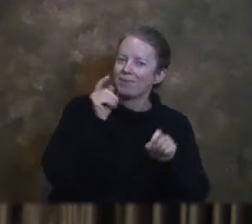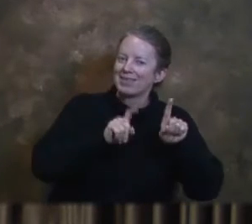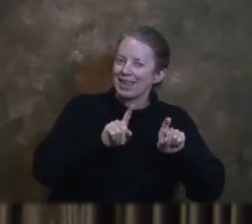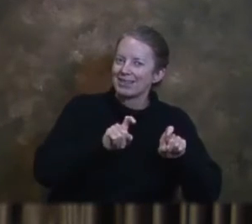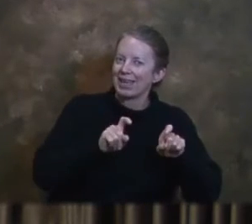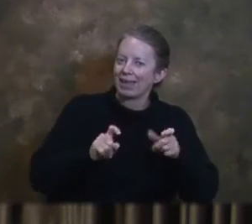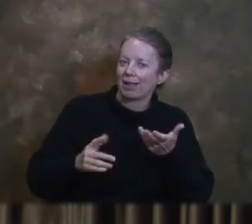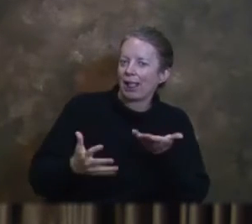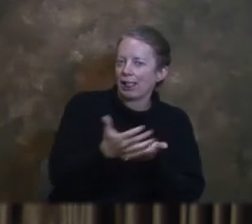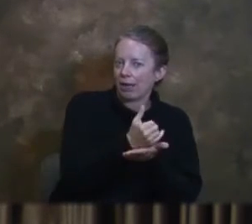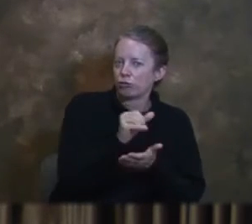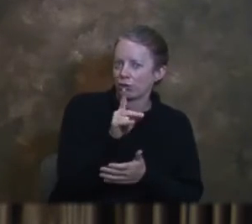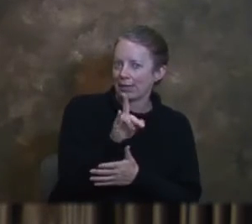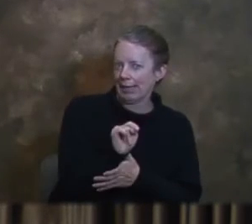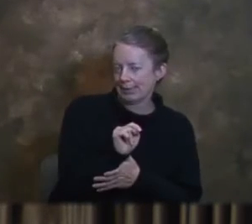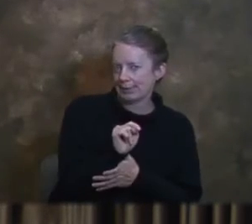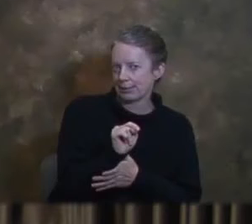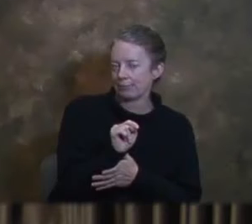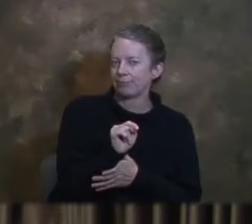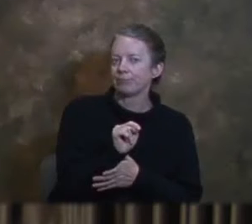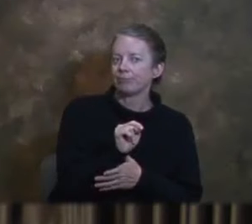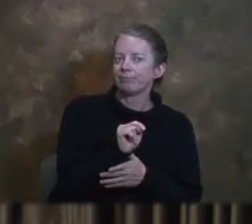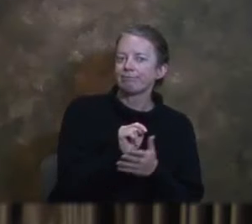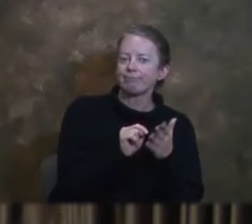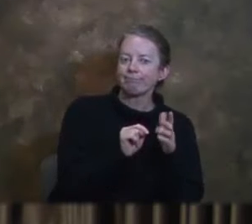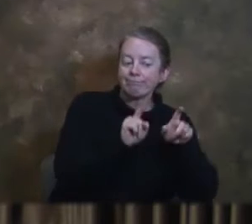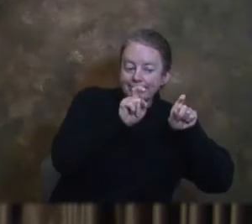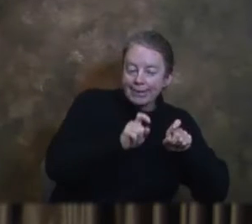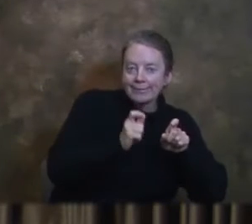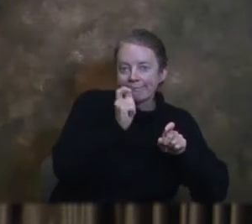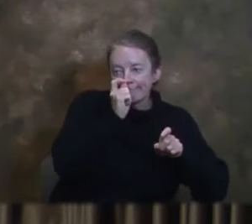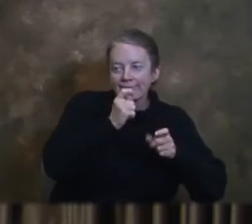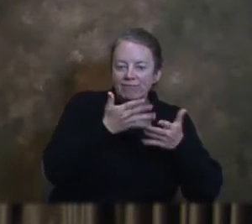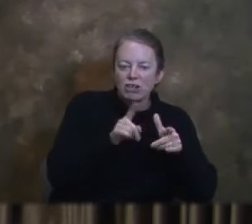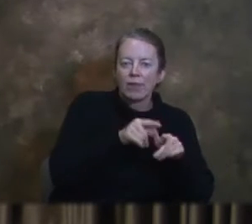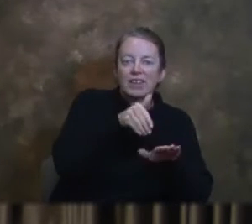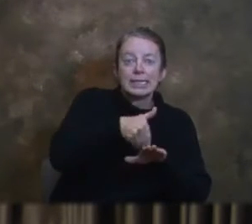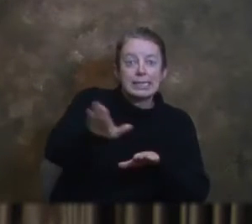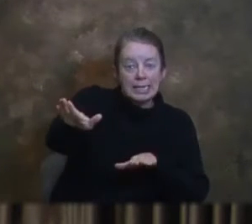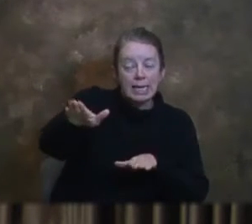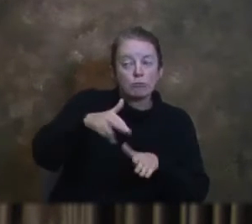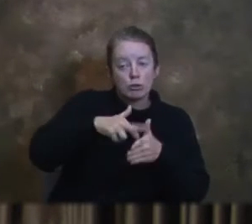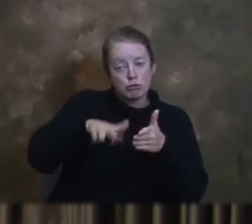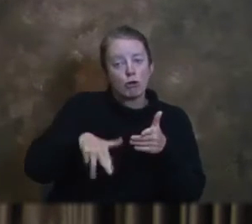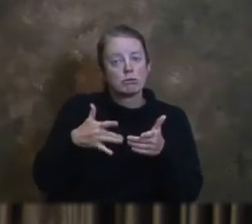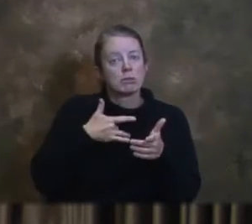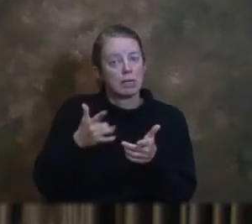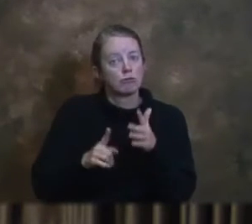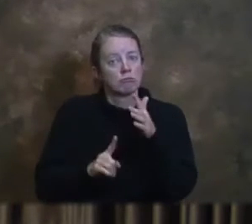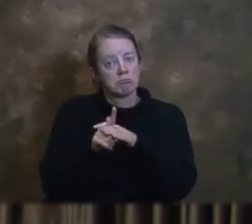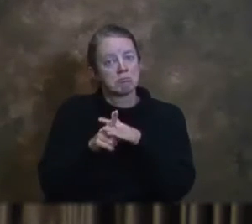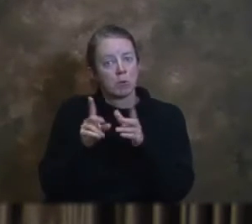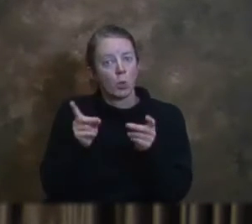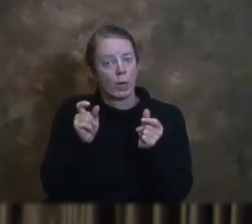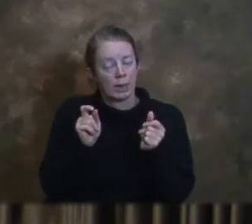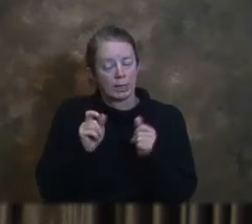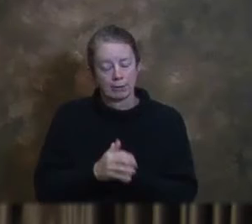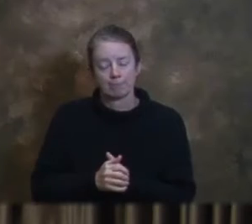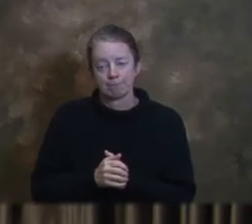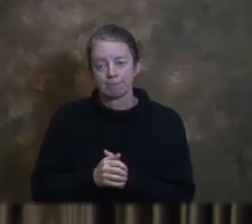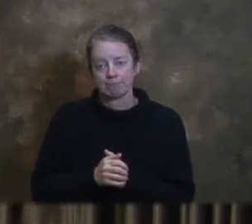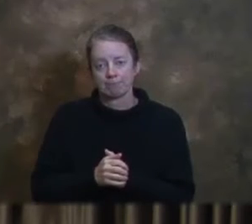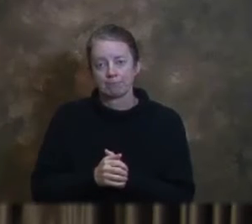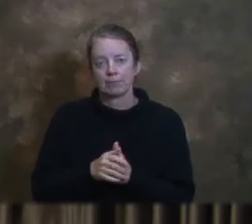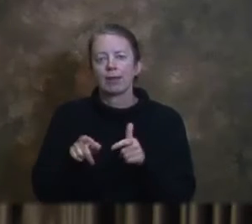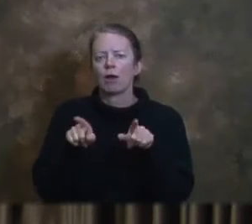collection kits that then are sent off and have a fairly quick turnaround. But also there is